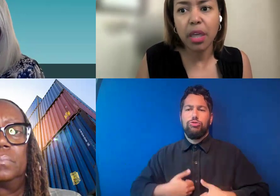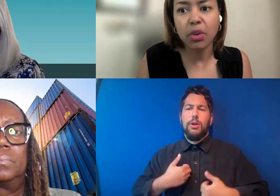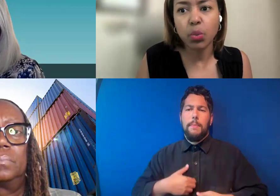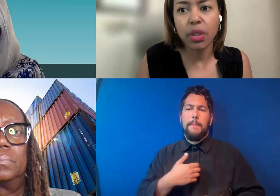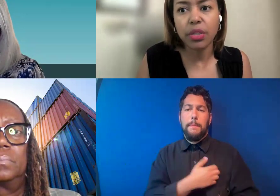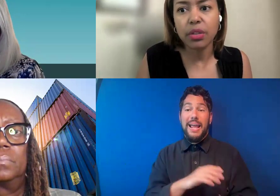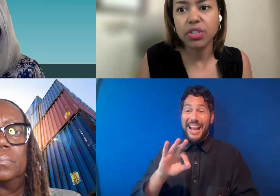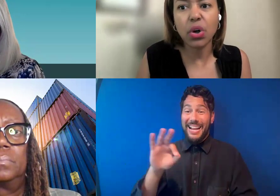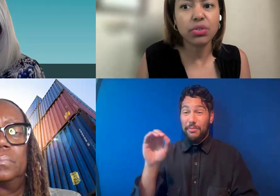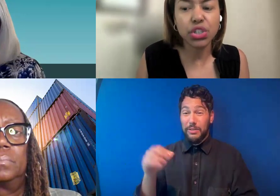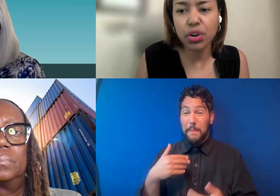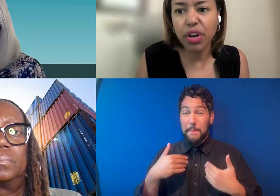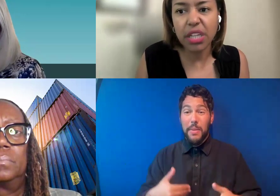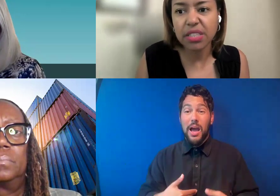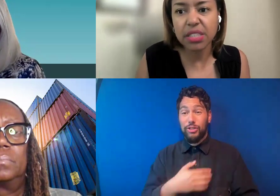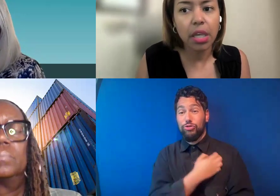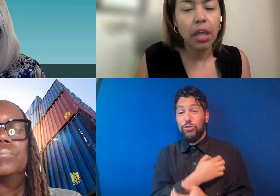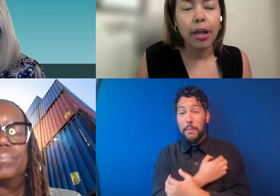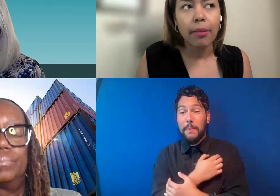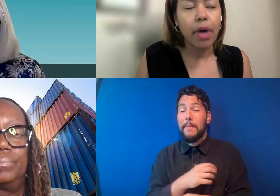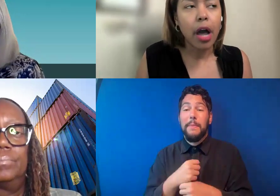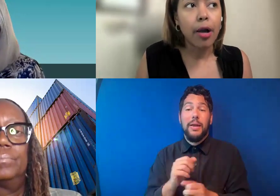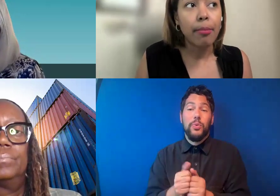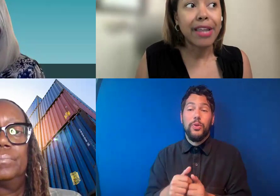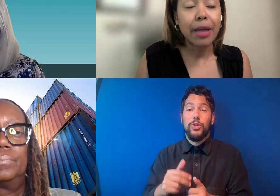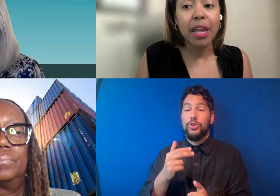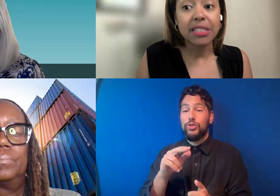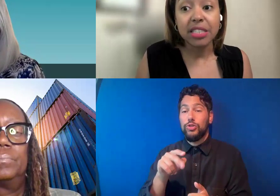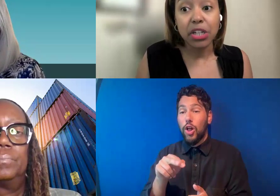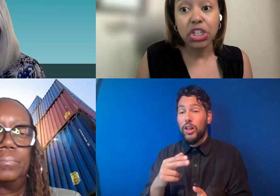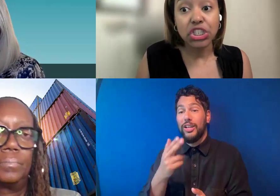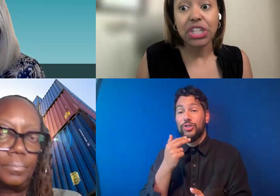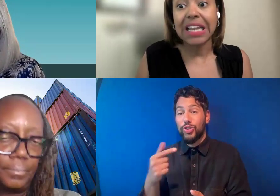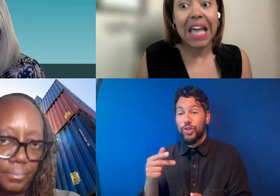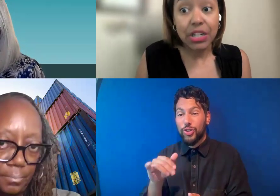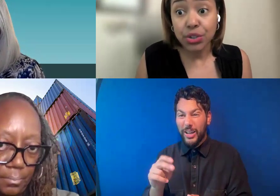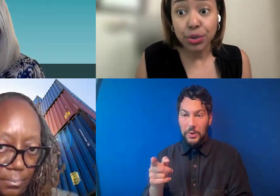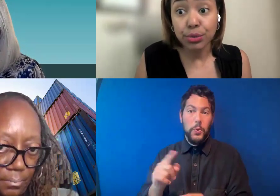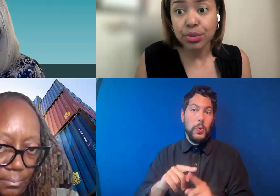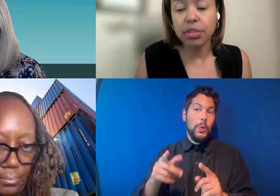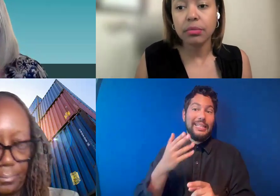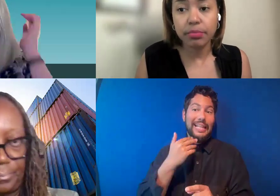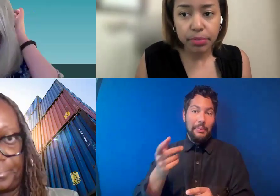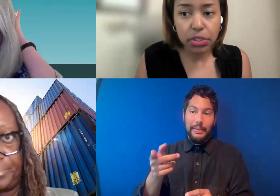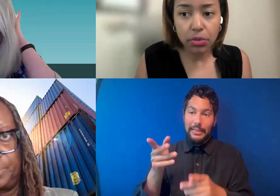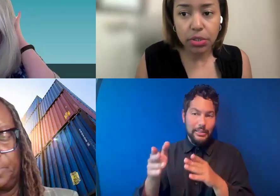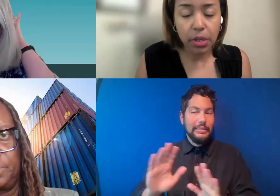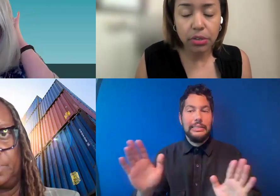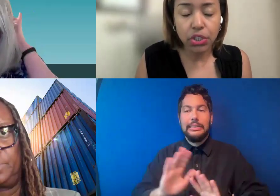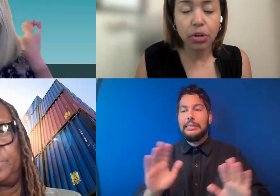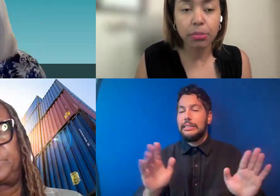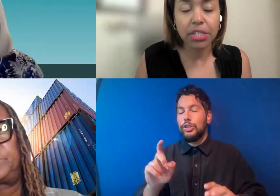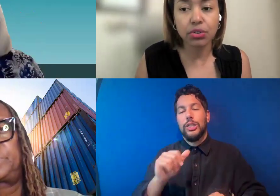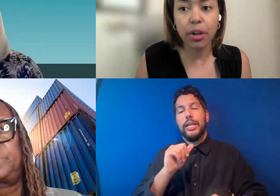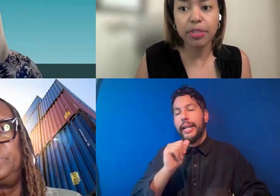body scrubs are made with salt and sugar grains. Diabetics especially should not use